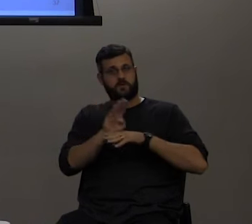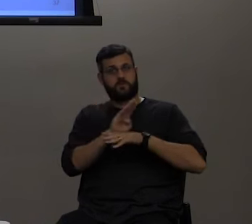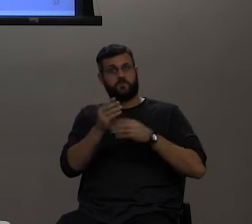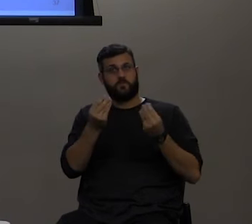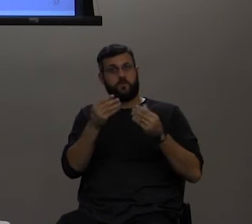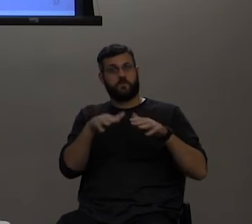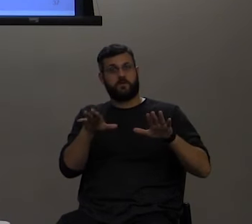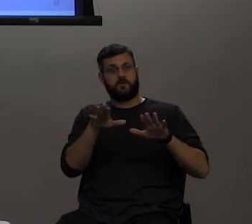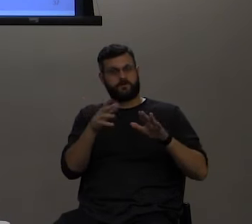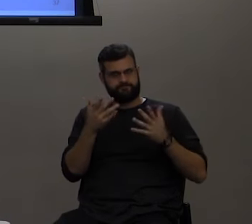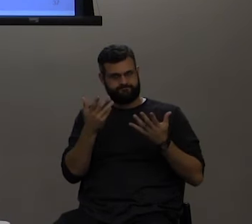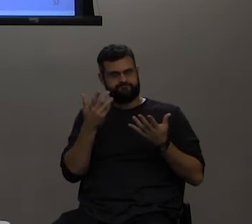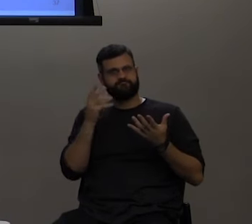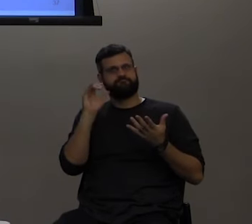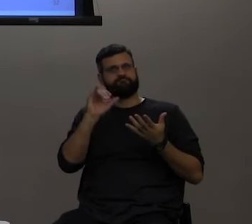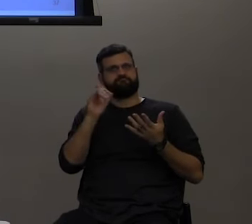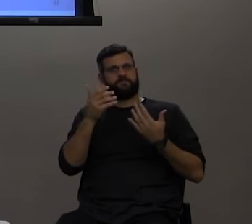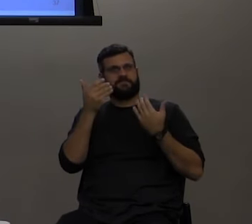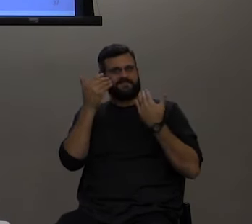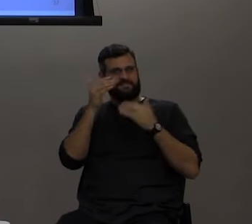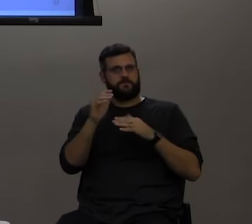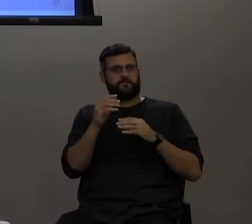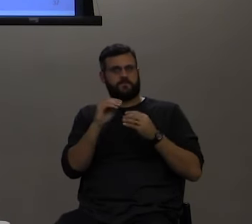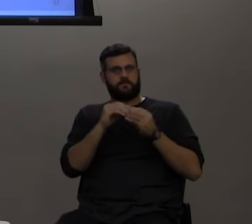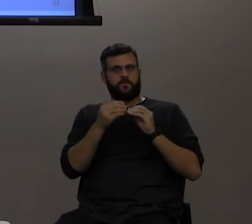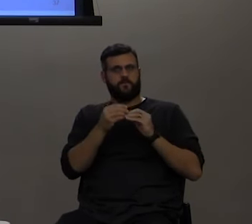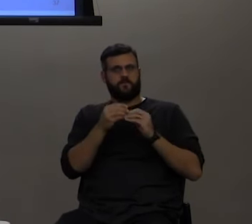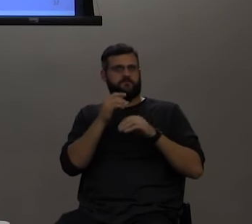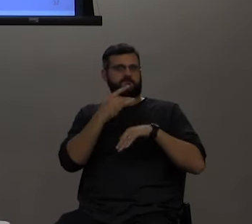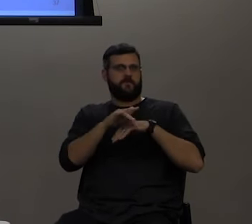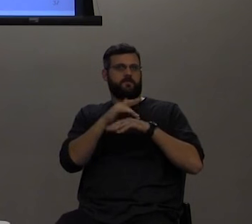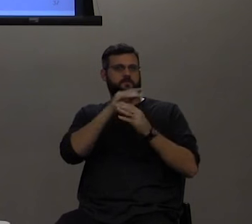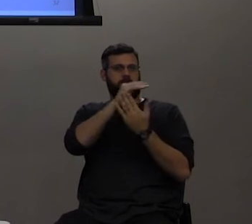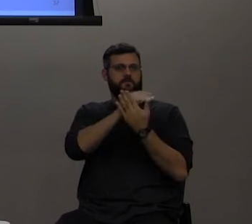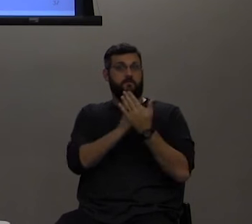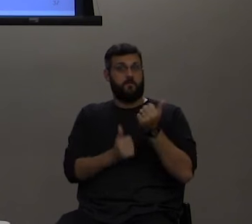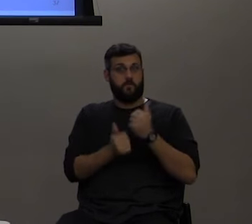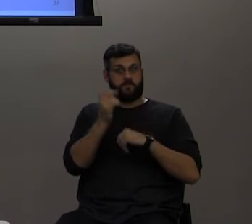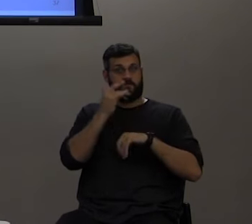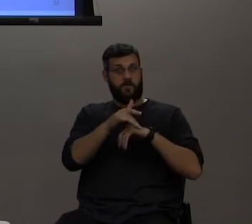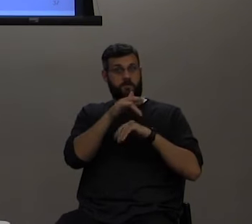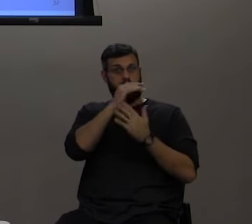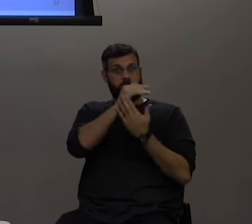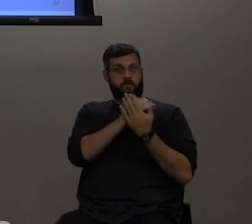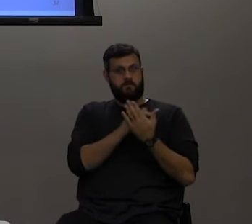we found was that there really are a limited number of listings. And most of these listings